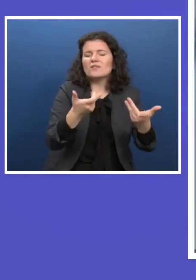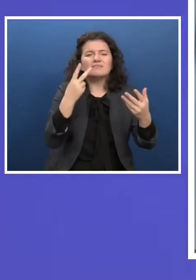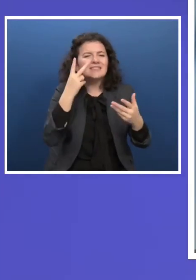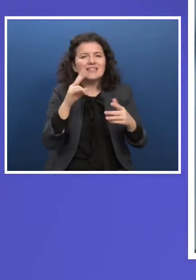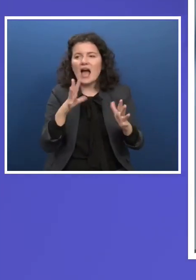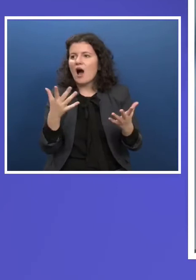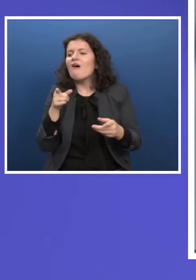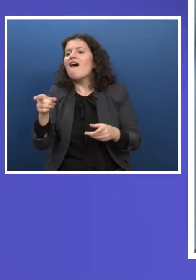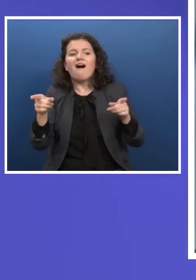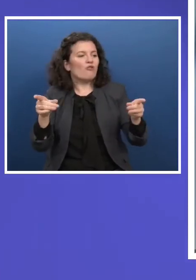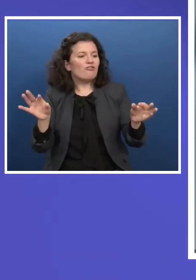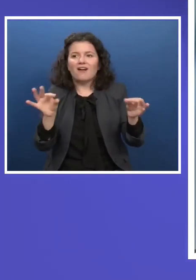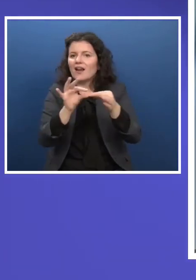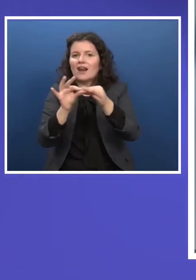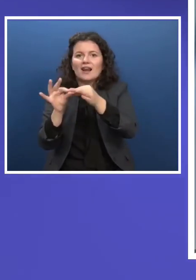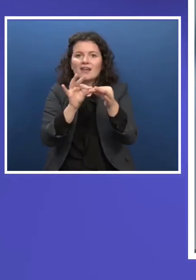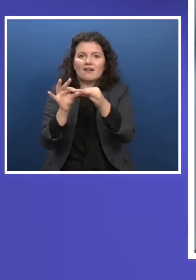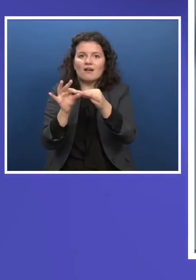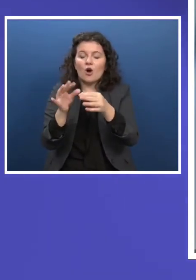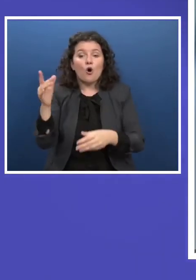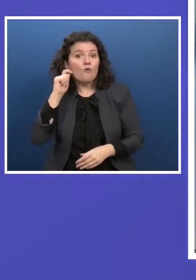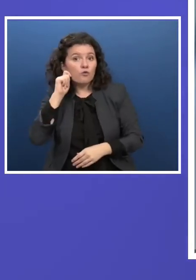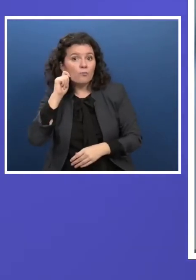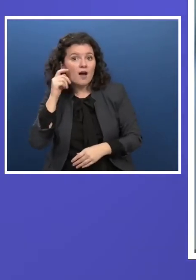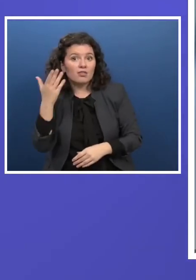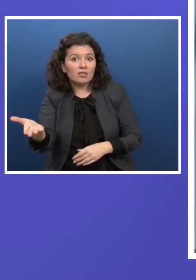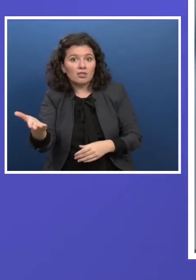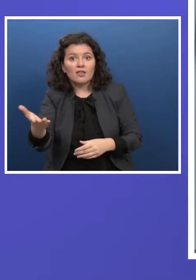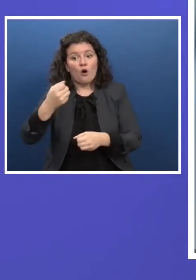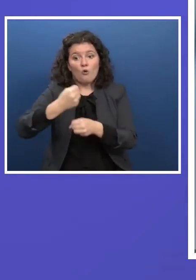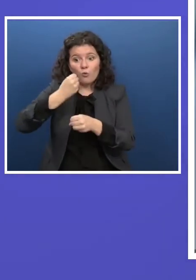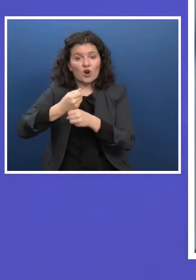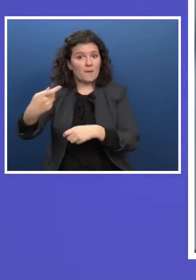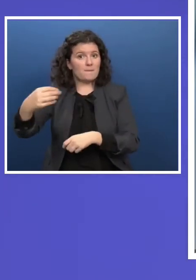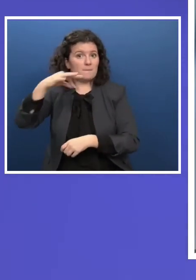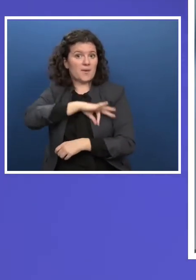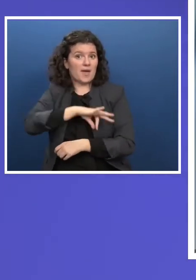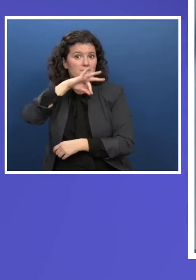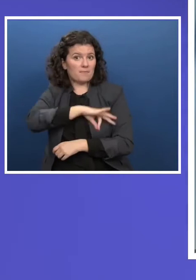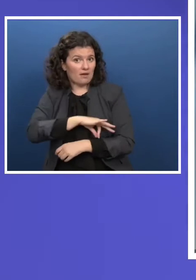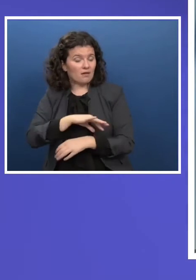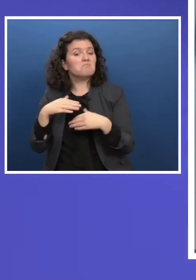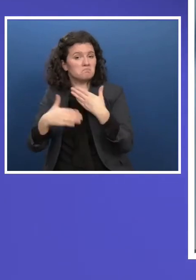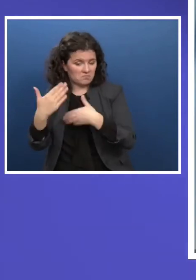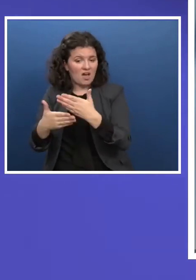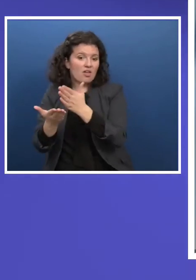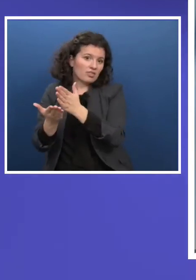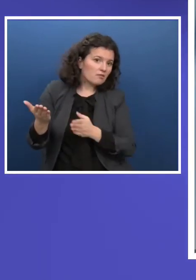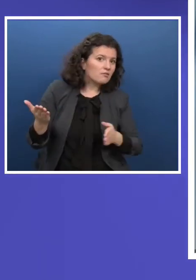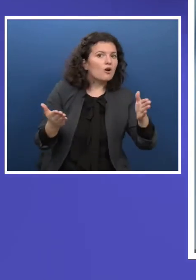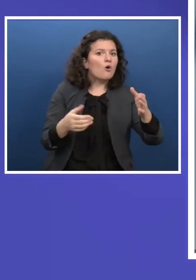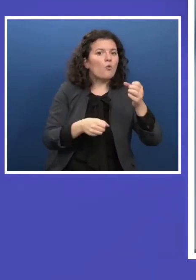career with paid job, and then addressing perhaps specific issues which are relevant for the health sector.